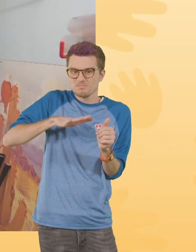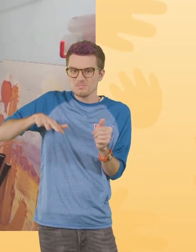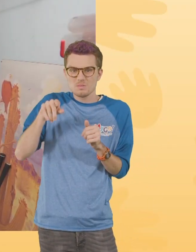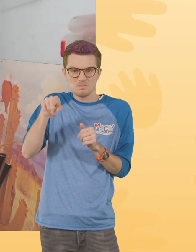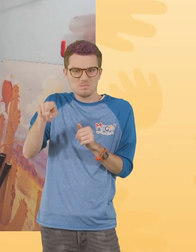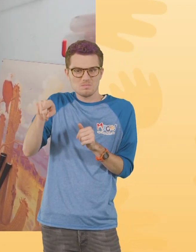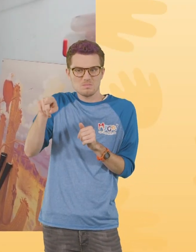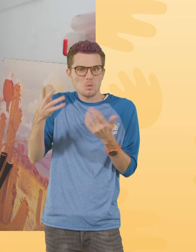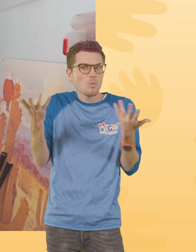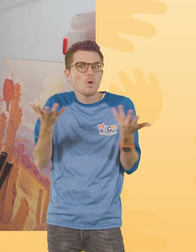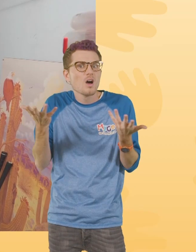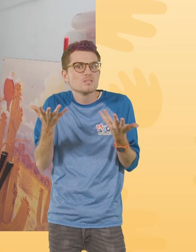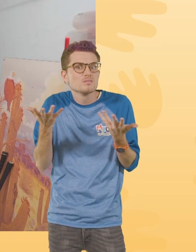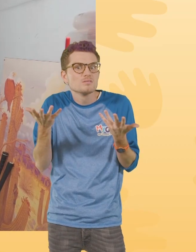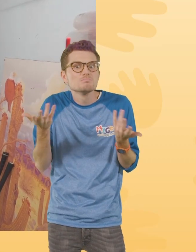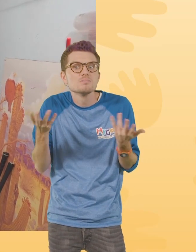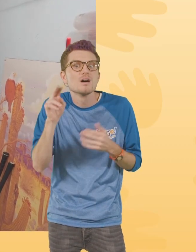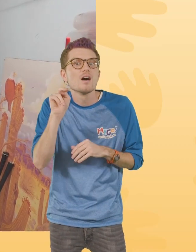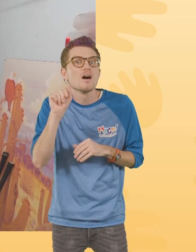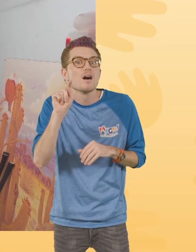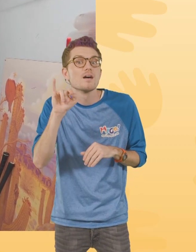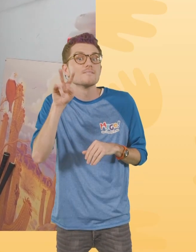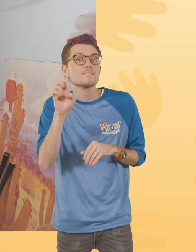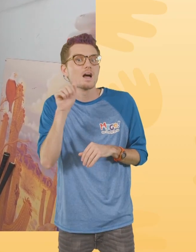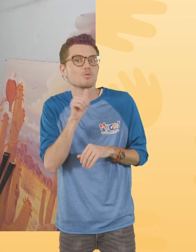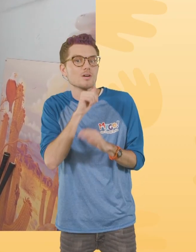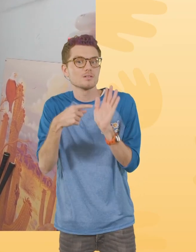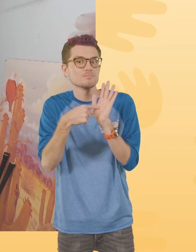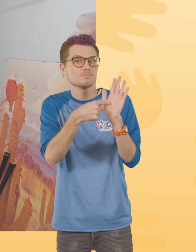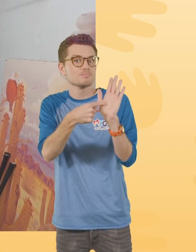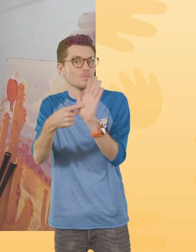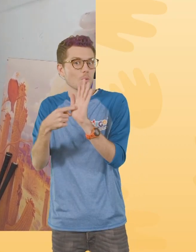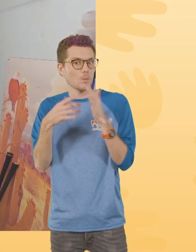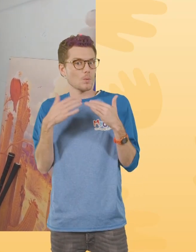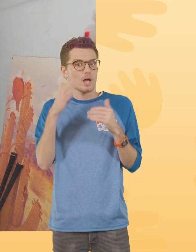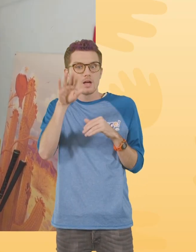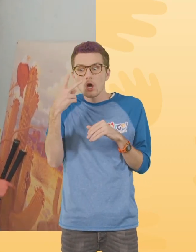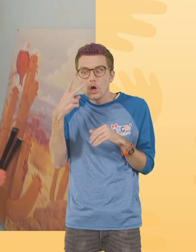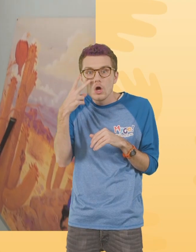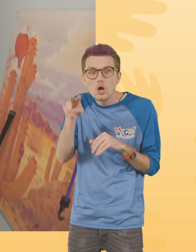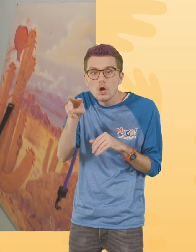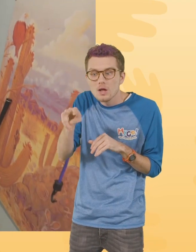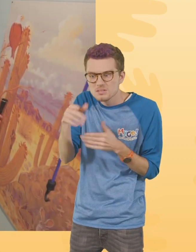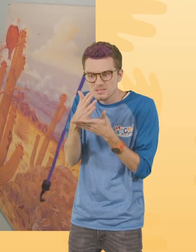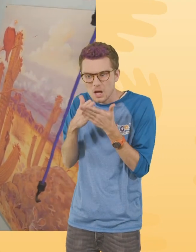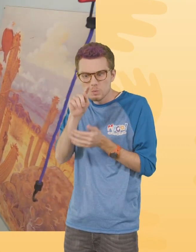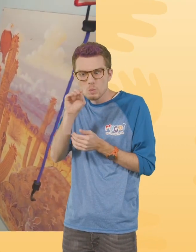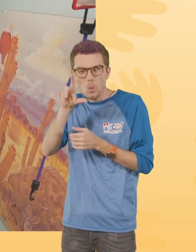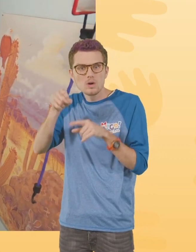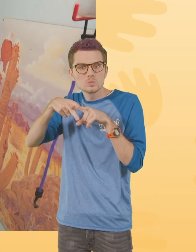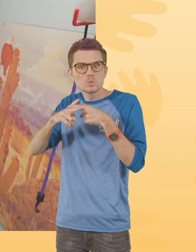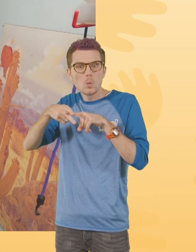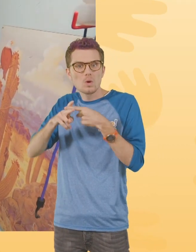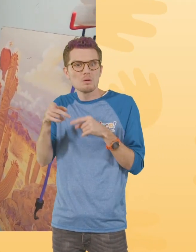Ooh, now we're behind the scenes of the Native Arizona exhibit. Ooh, check it out. Look,